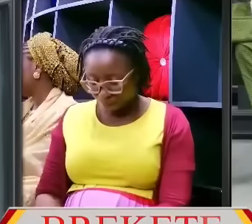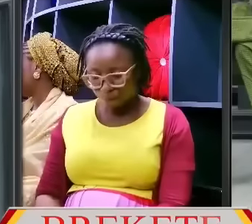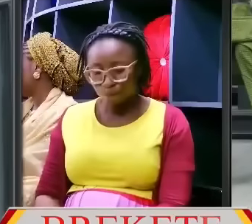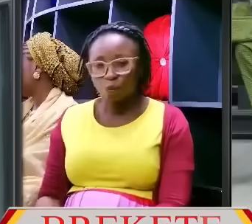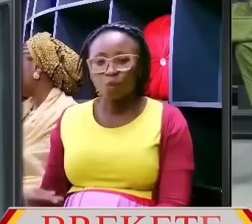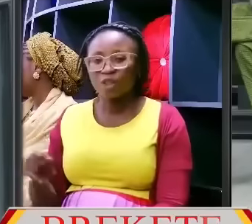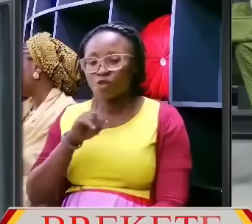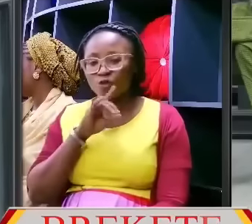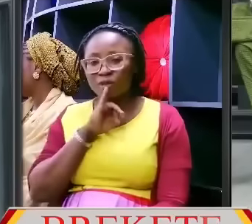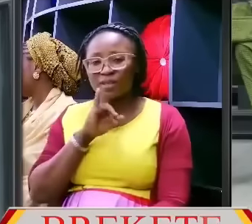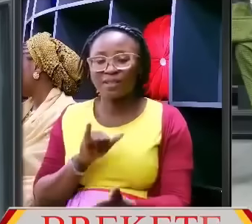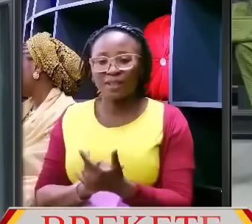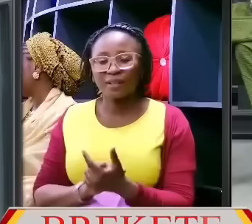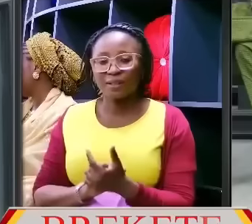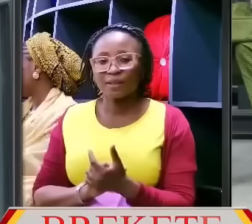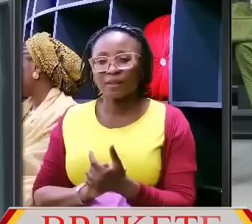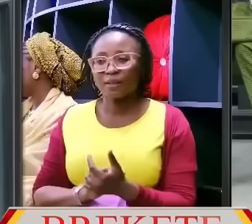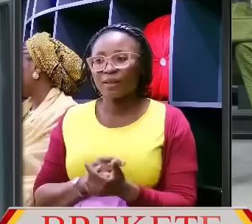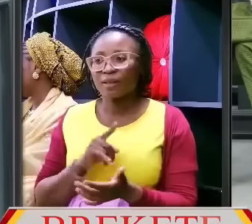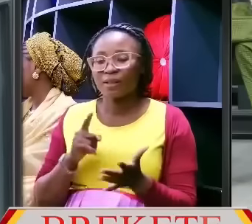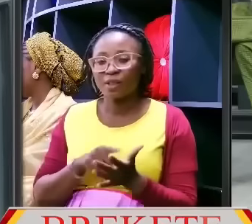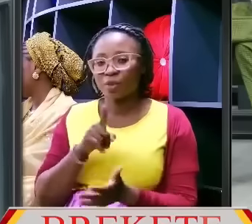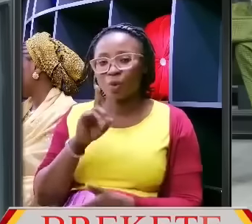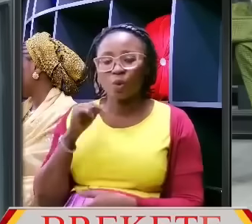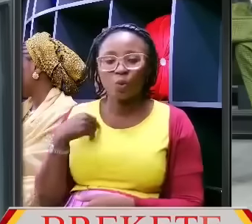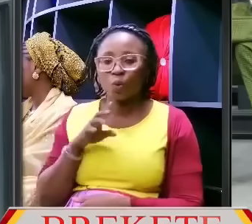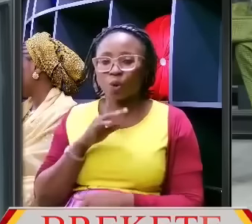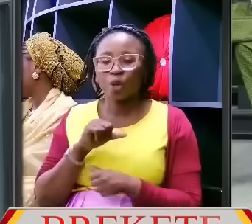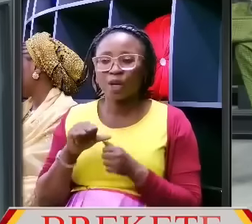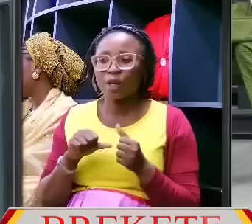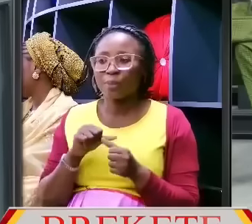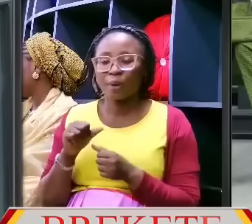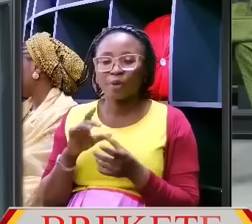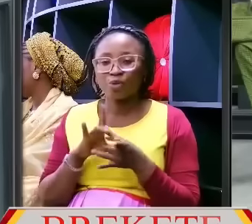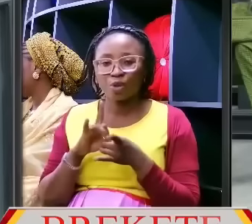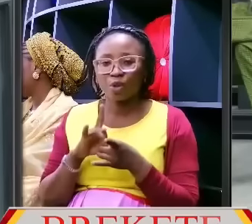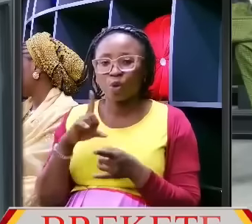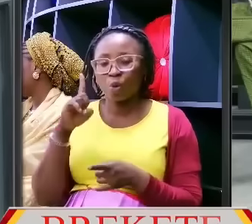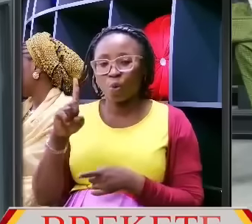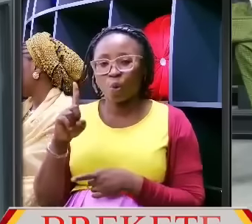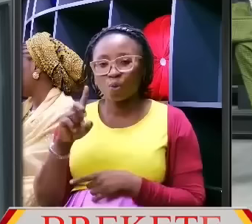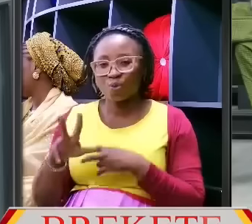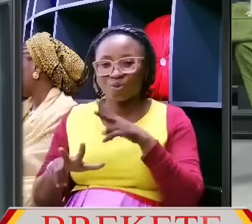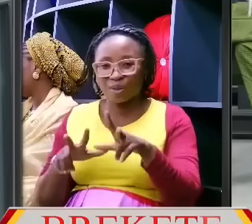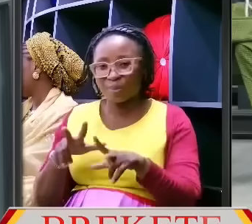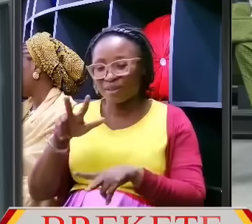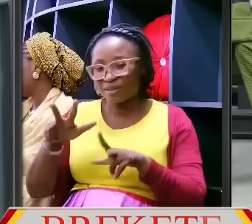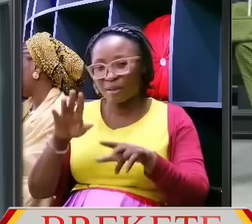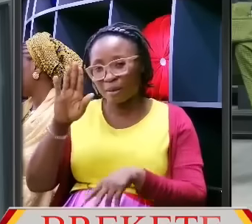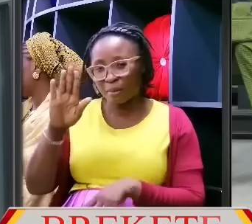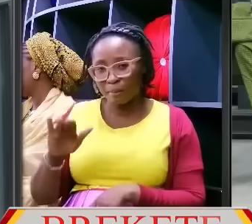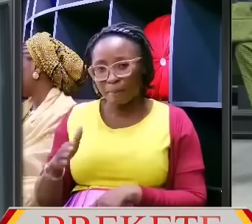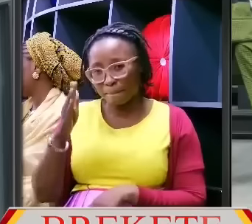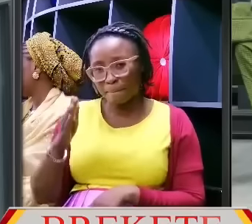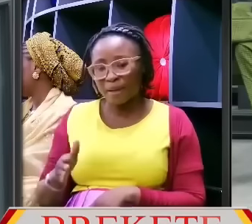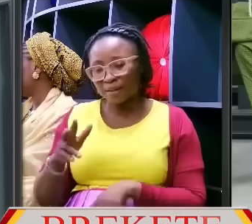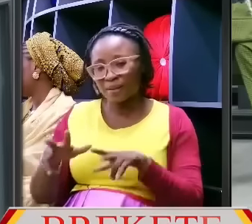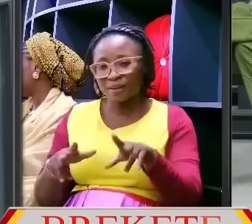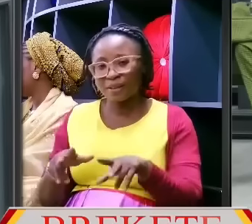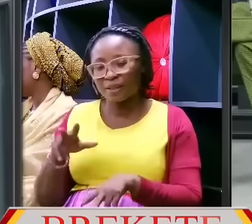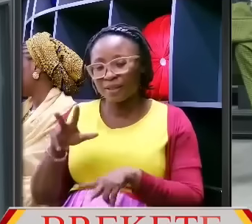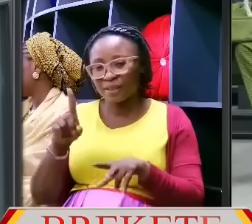The truth to be said, you see, this one where they talk about unite. One step. Now, step by step. Make we do step